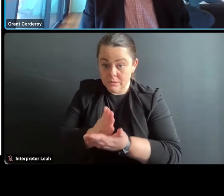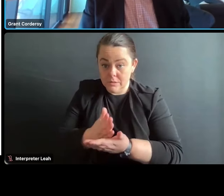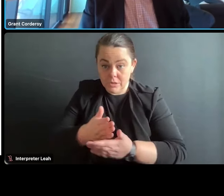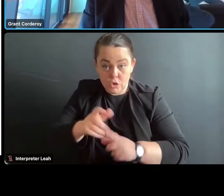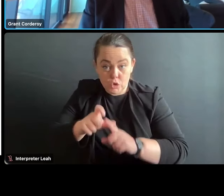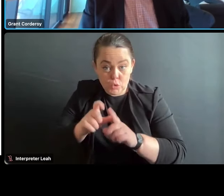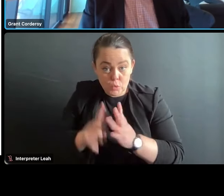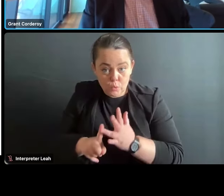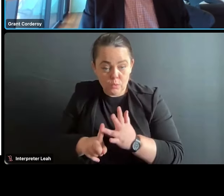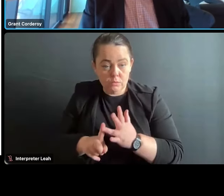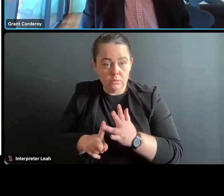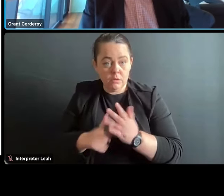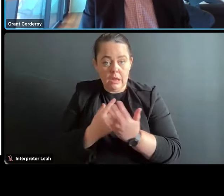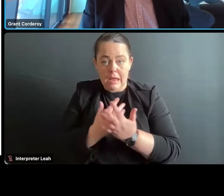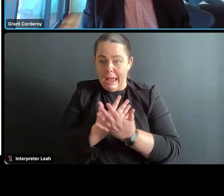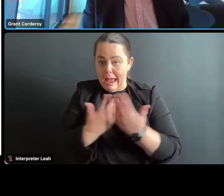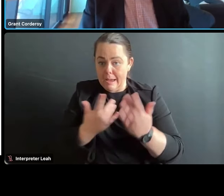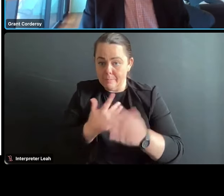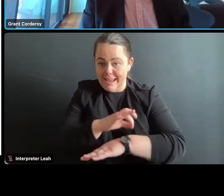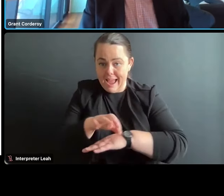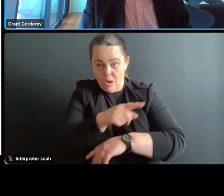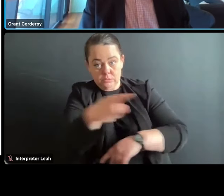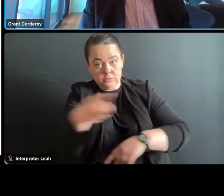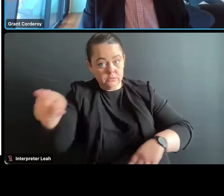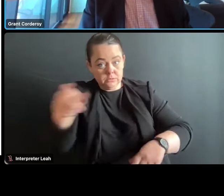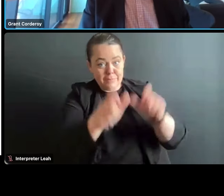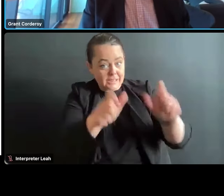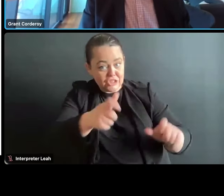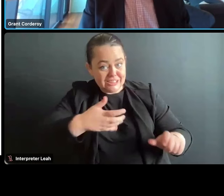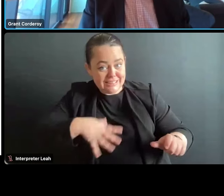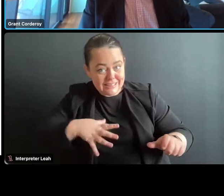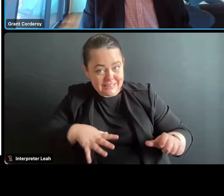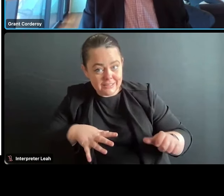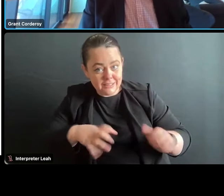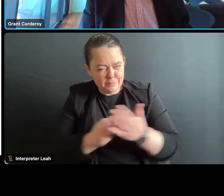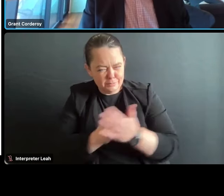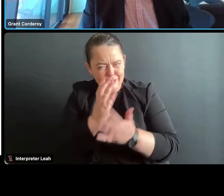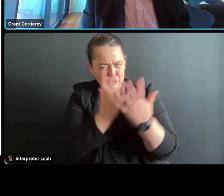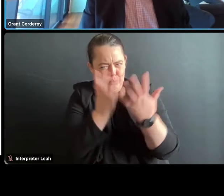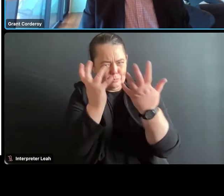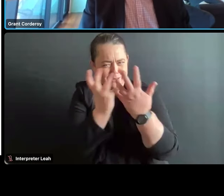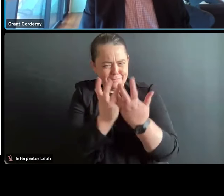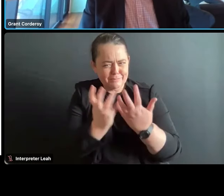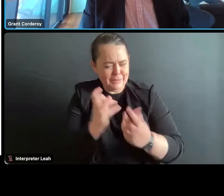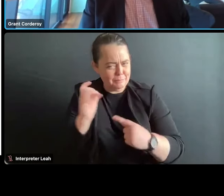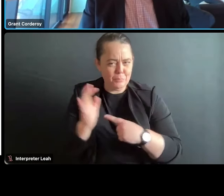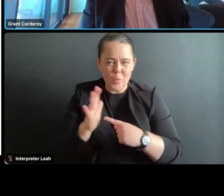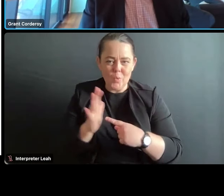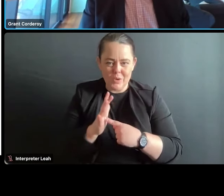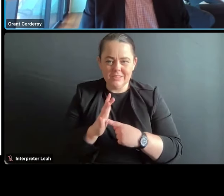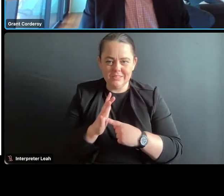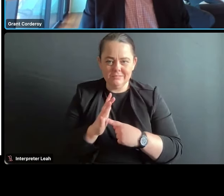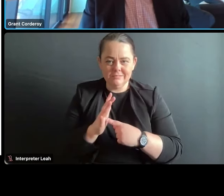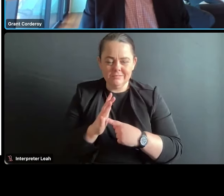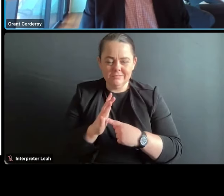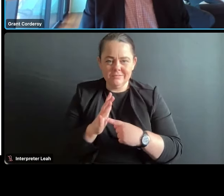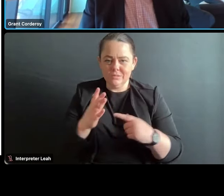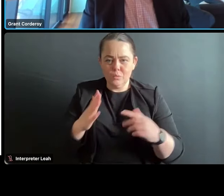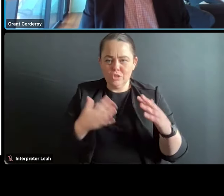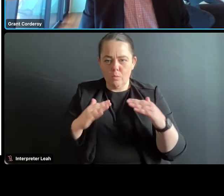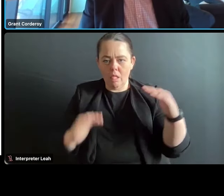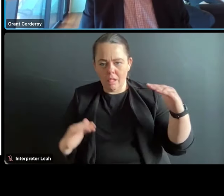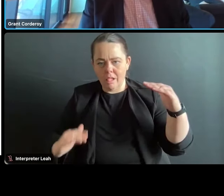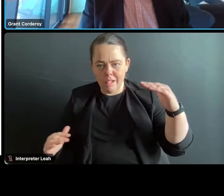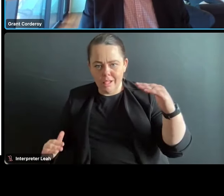we get the correct hours and minutes, and very important that we get the allocation of the